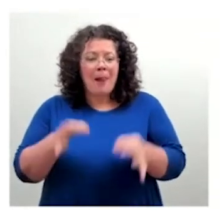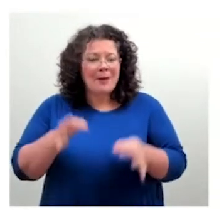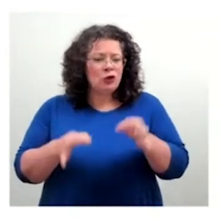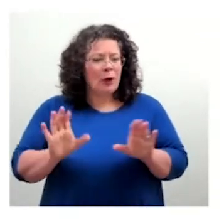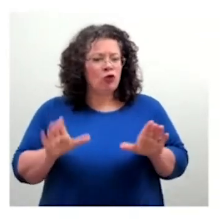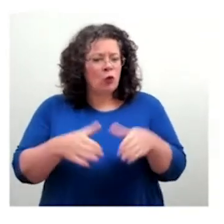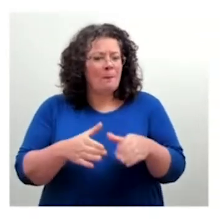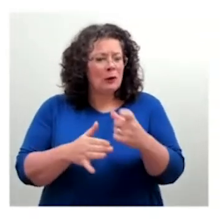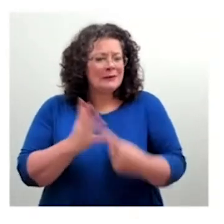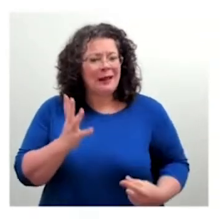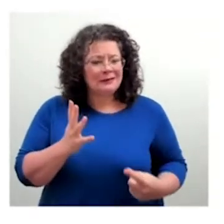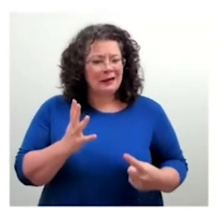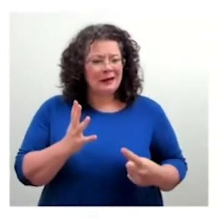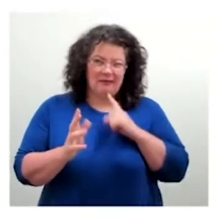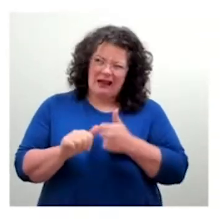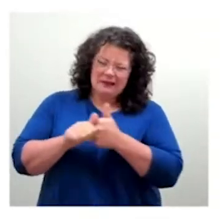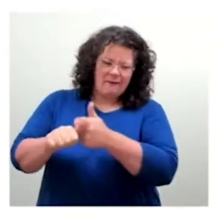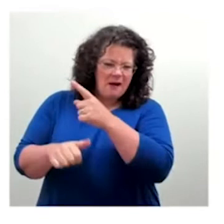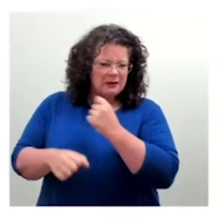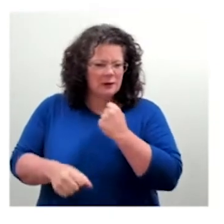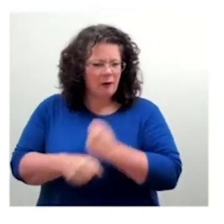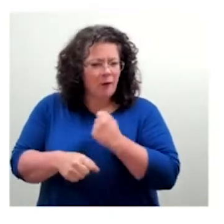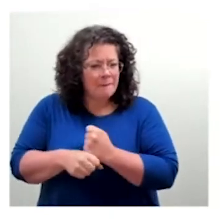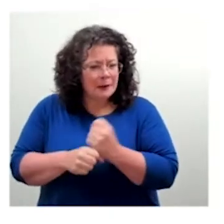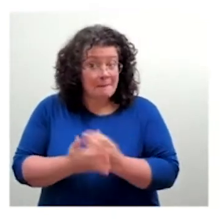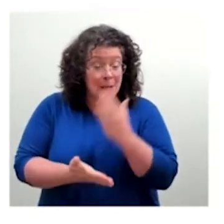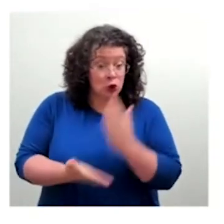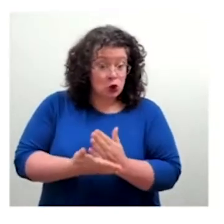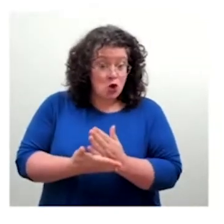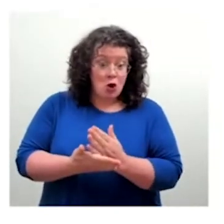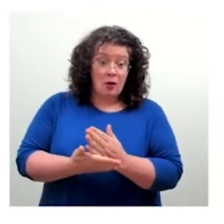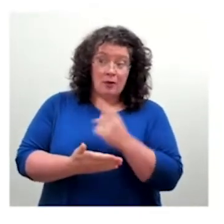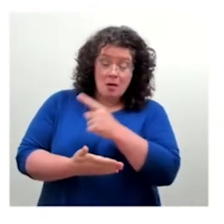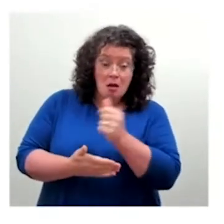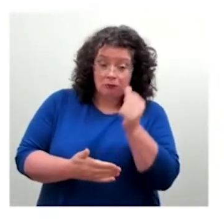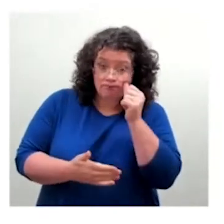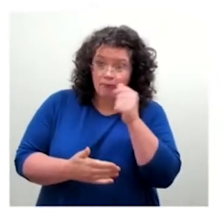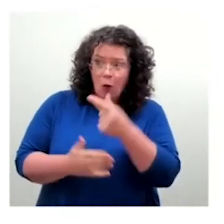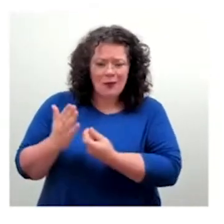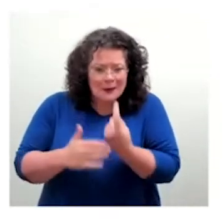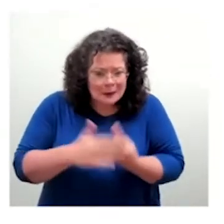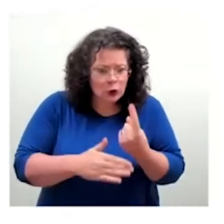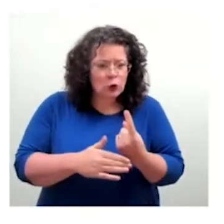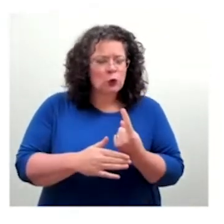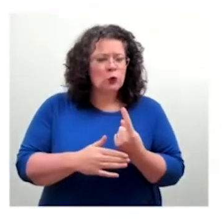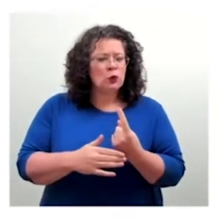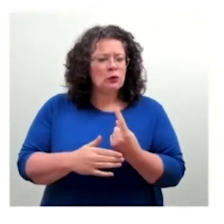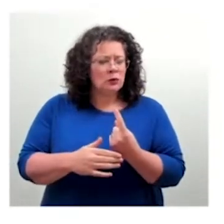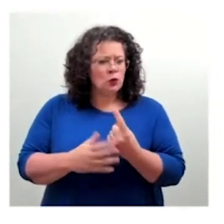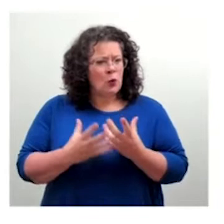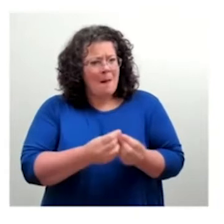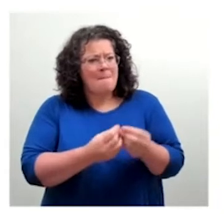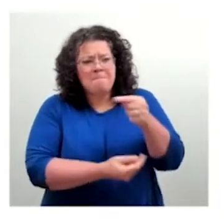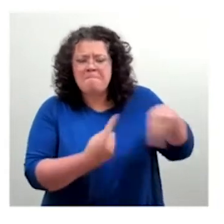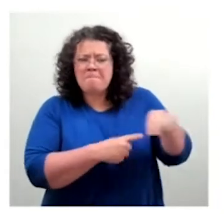with disabilities. And back in April, when COVID really hit, we contacted the Prime Minister and sought